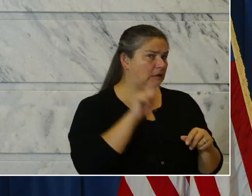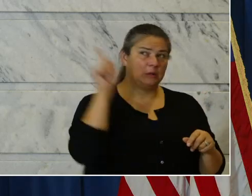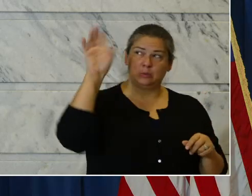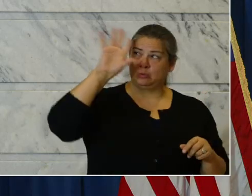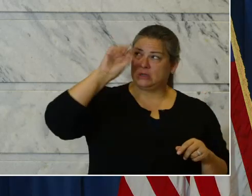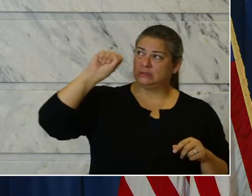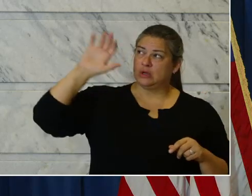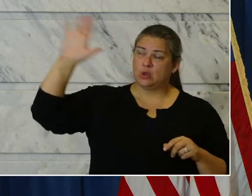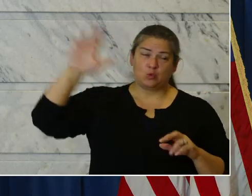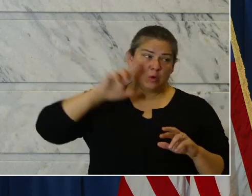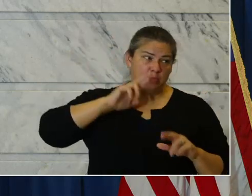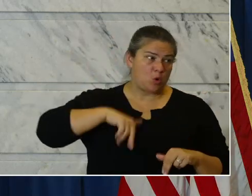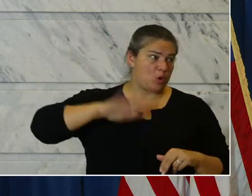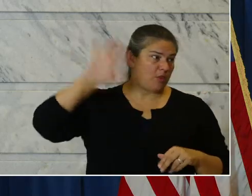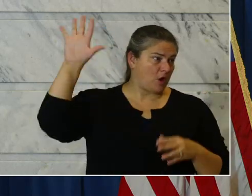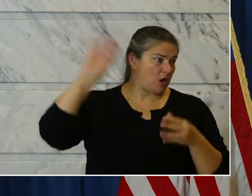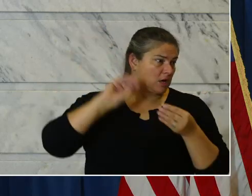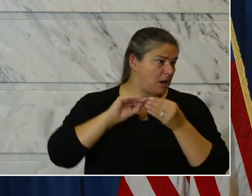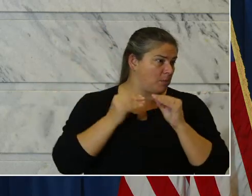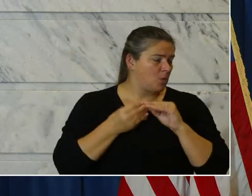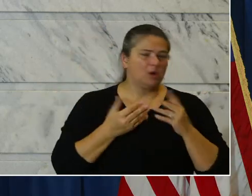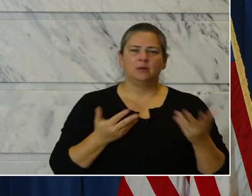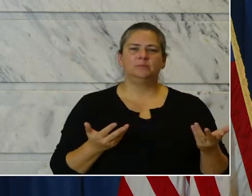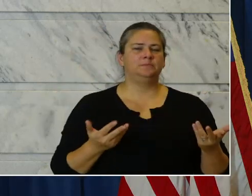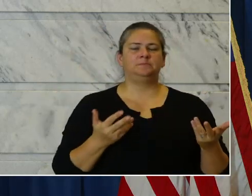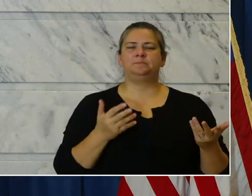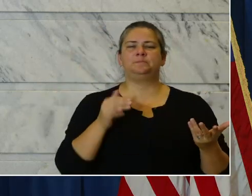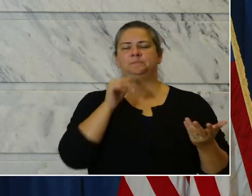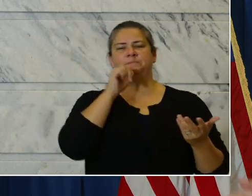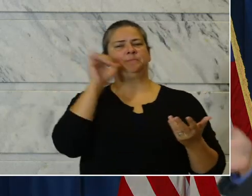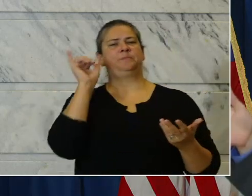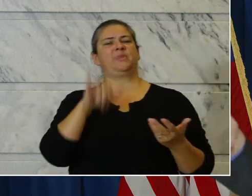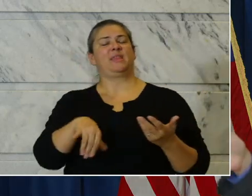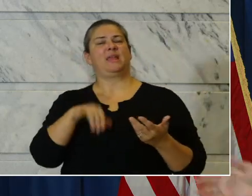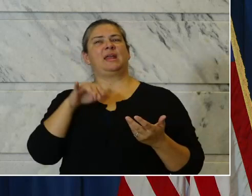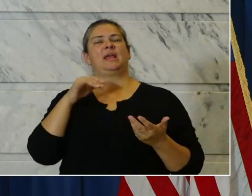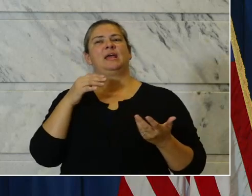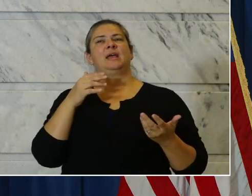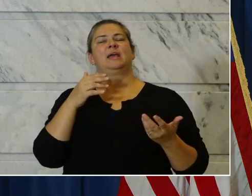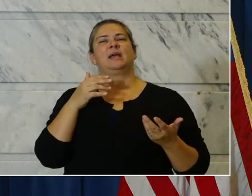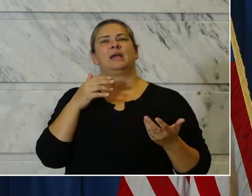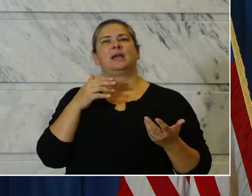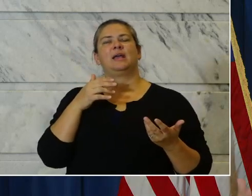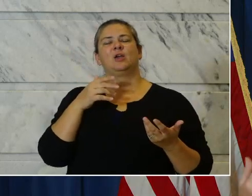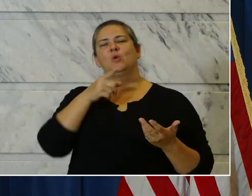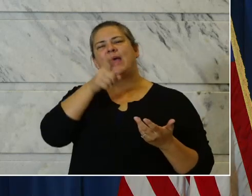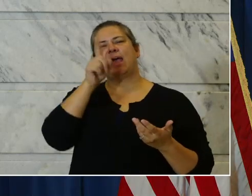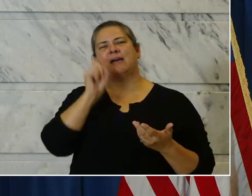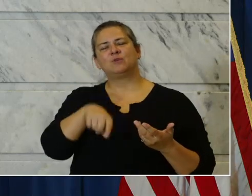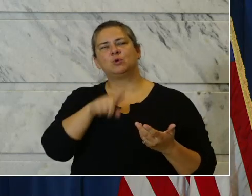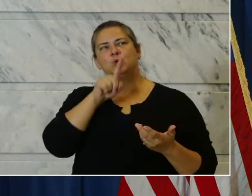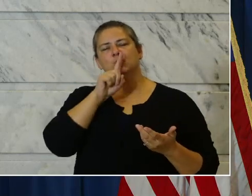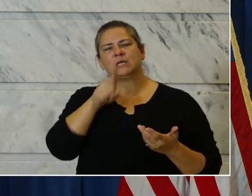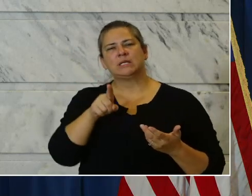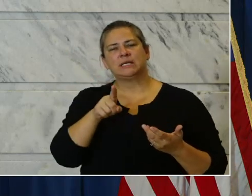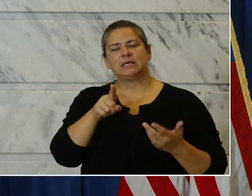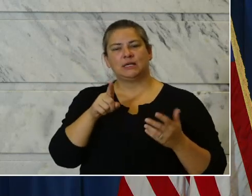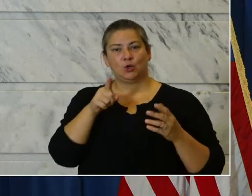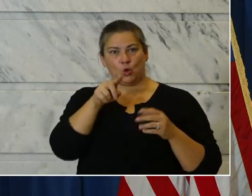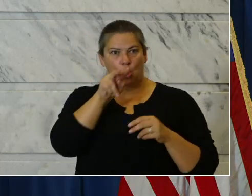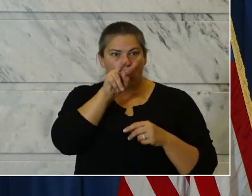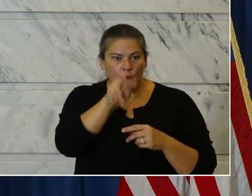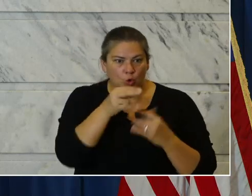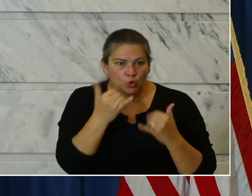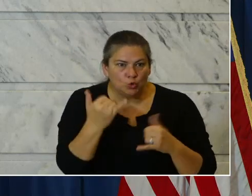data. It's not that it's wrong, it's the moment in time and the data they had at the time. I think you've got to step back and not miss the forest for